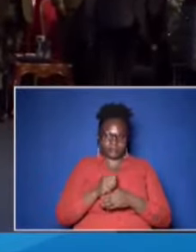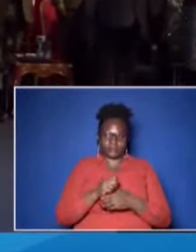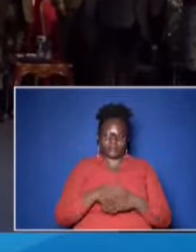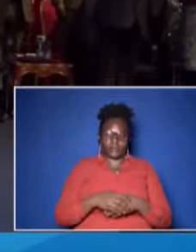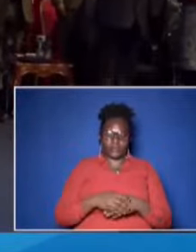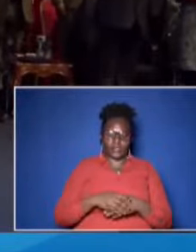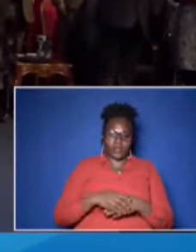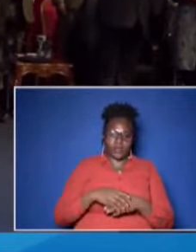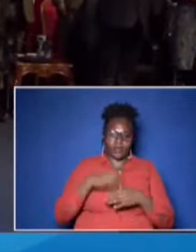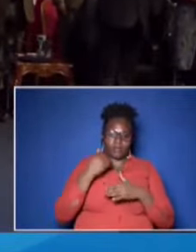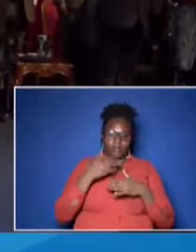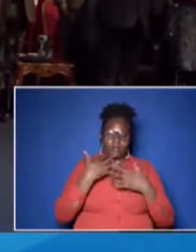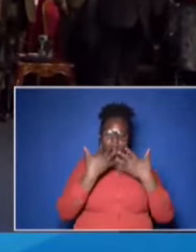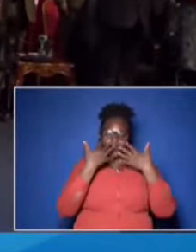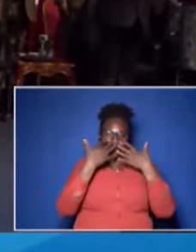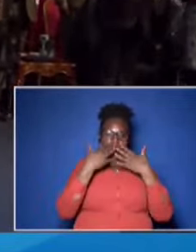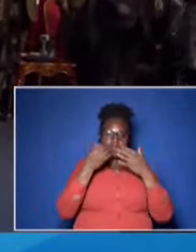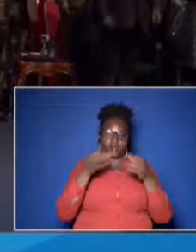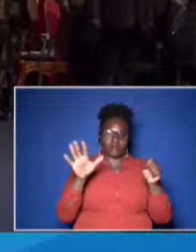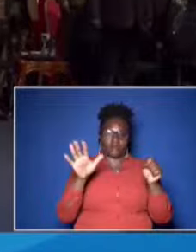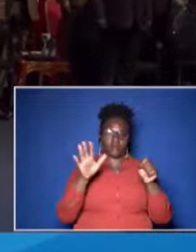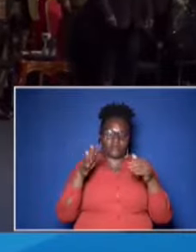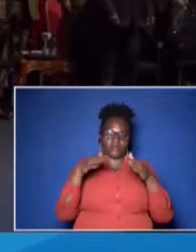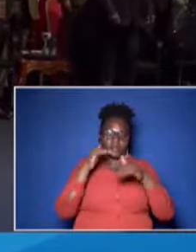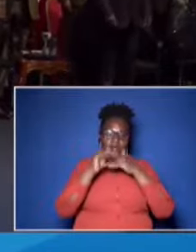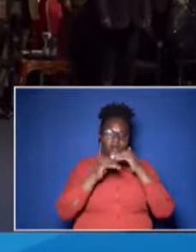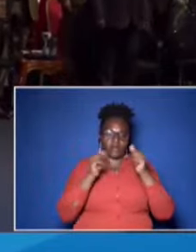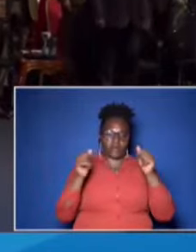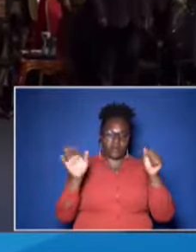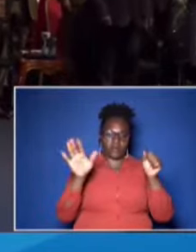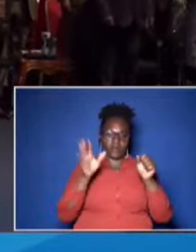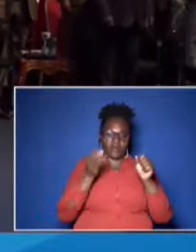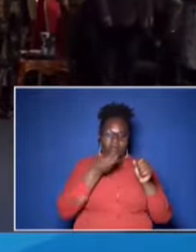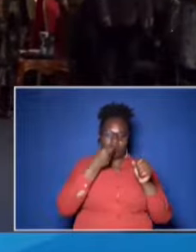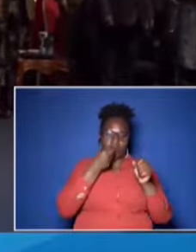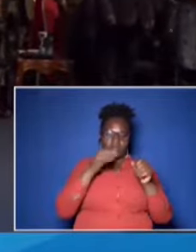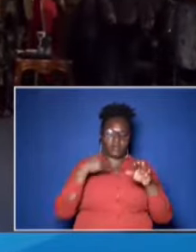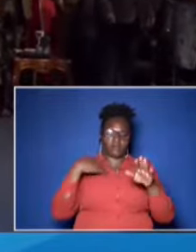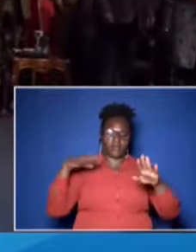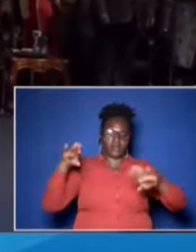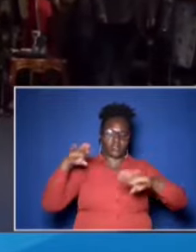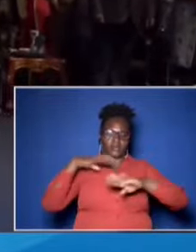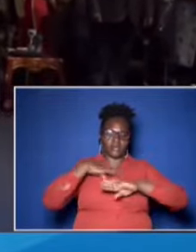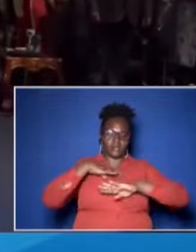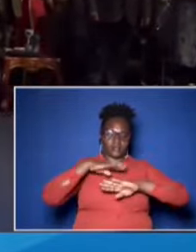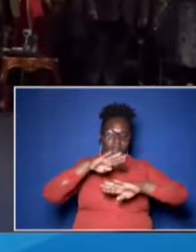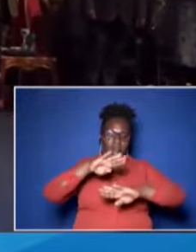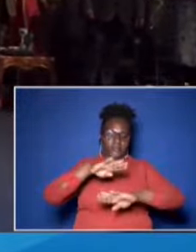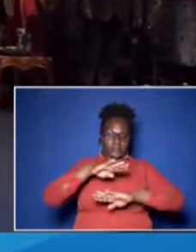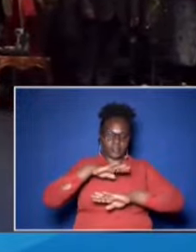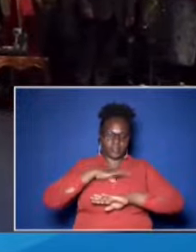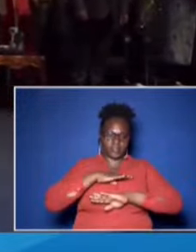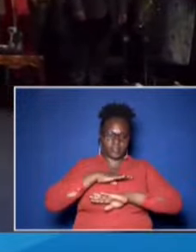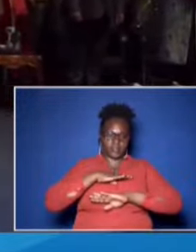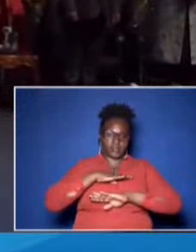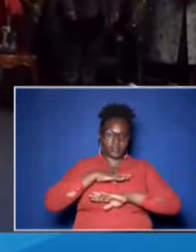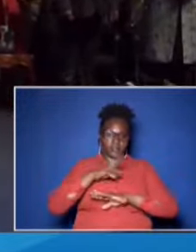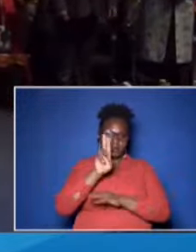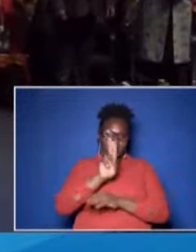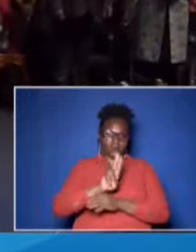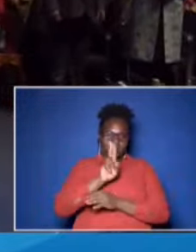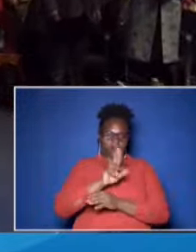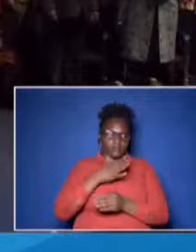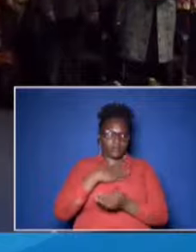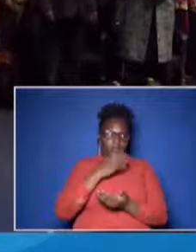of Heaven feed me till I want no more here's my